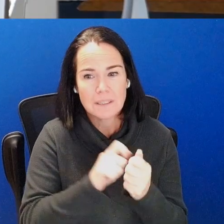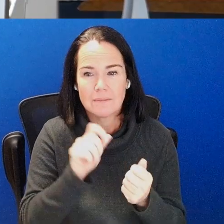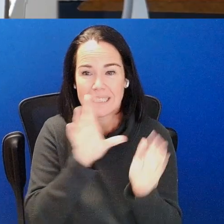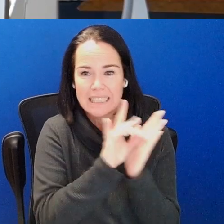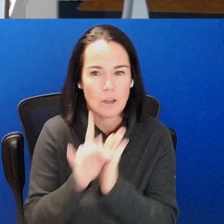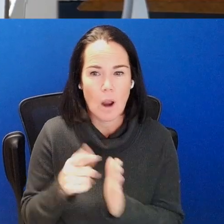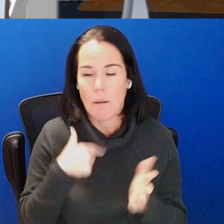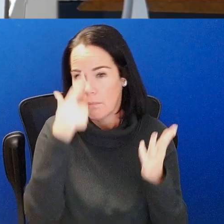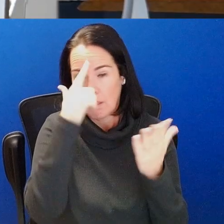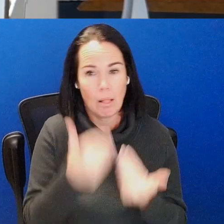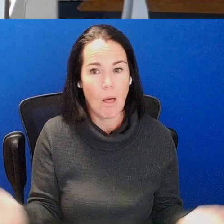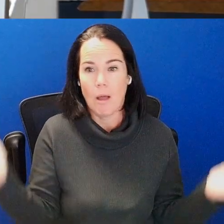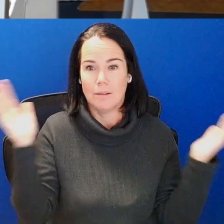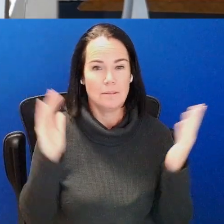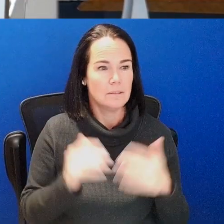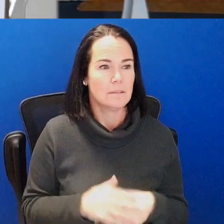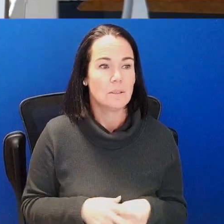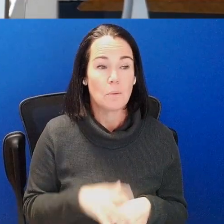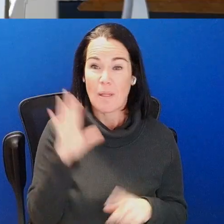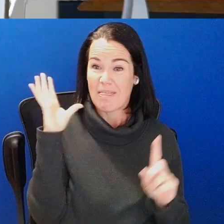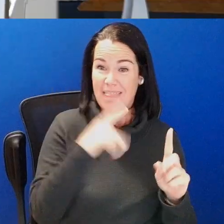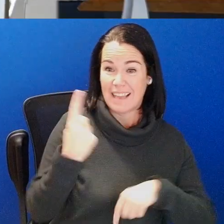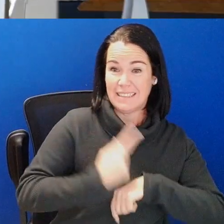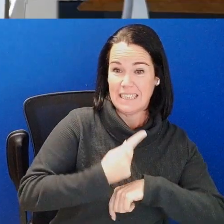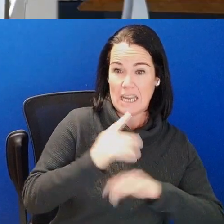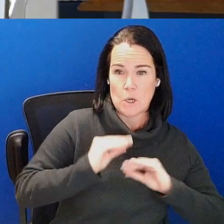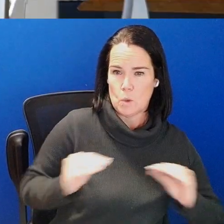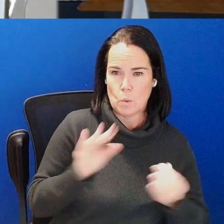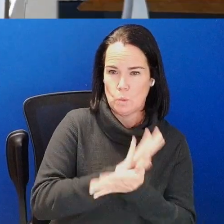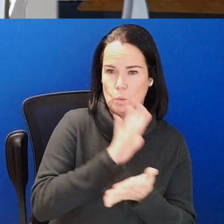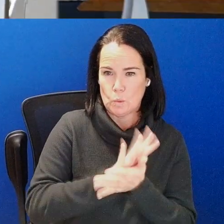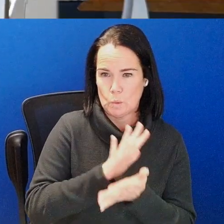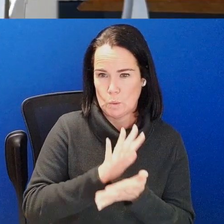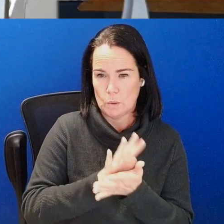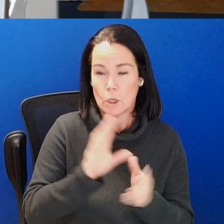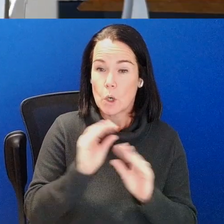go. No school on this day.